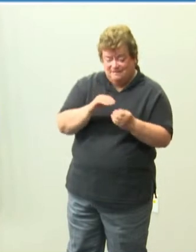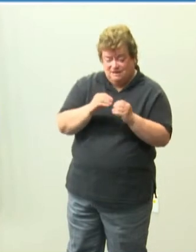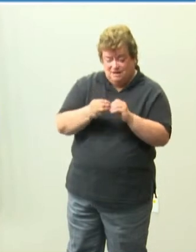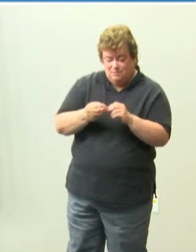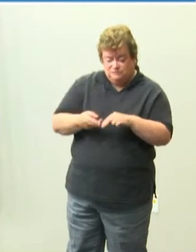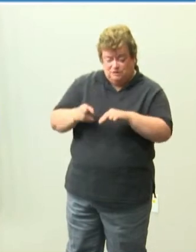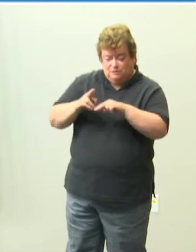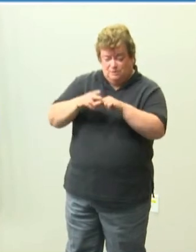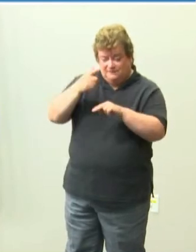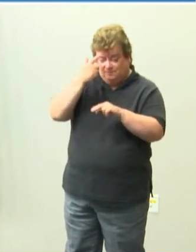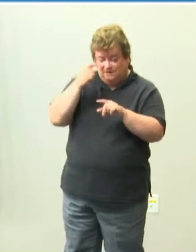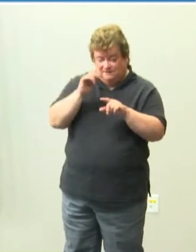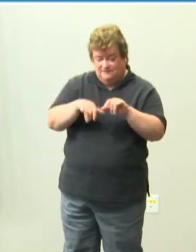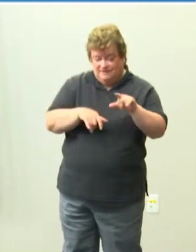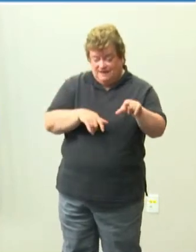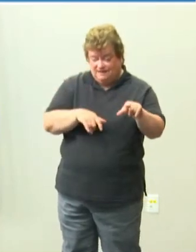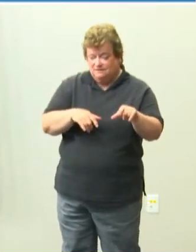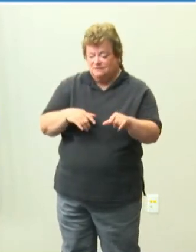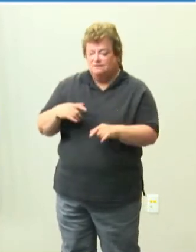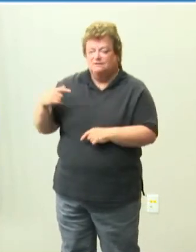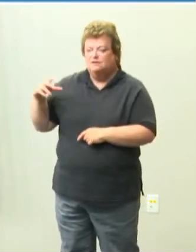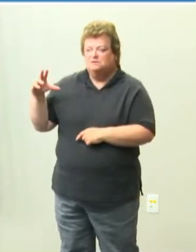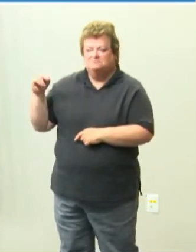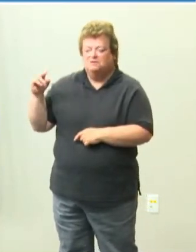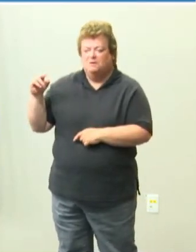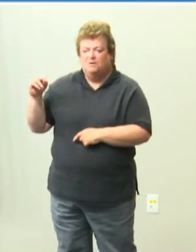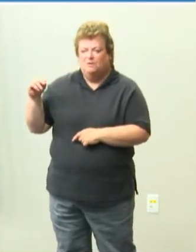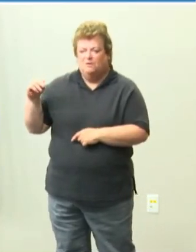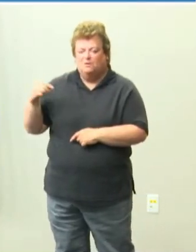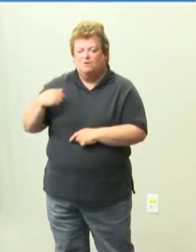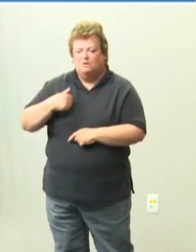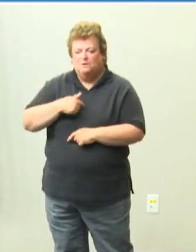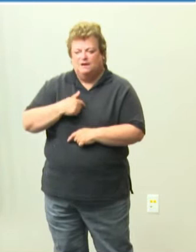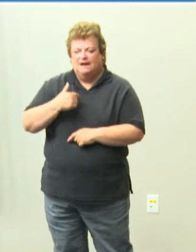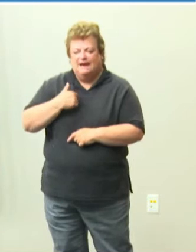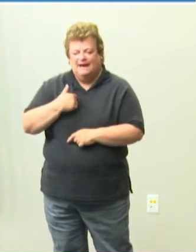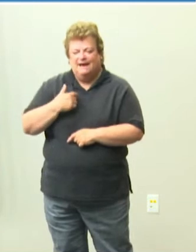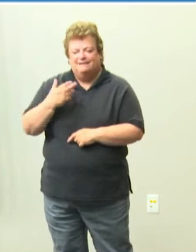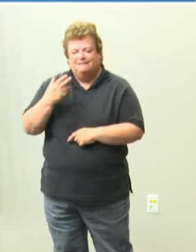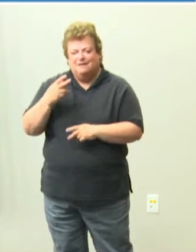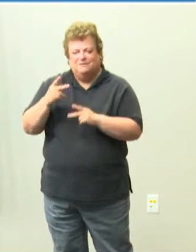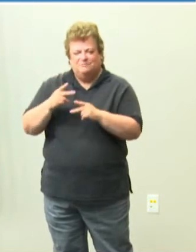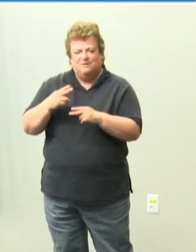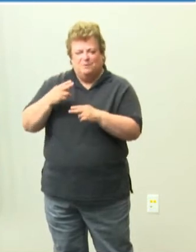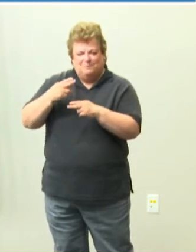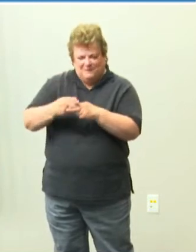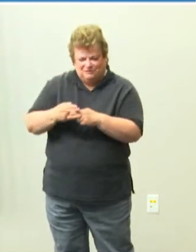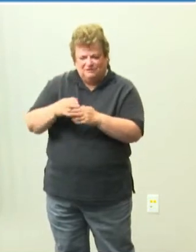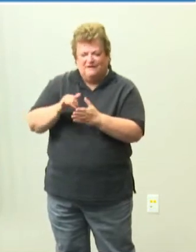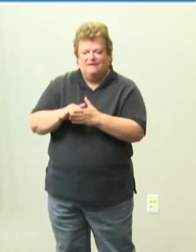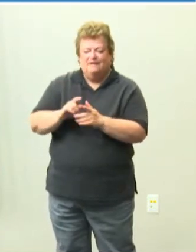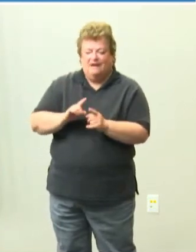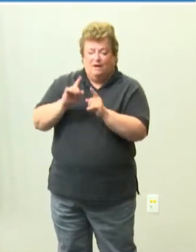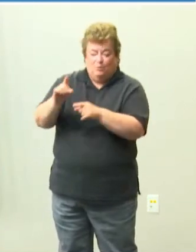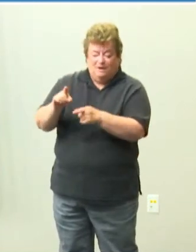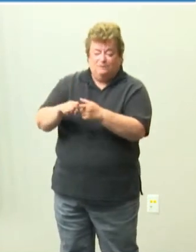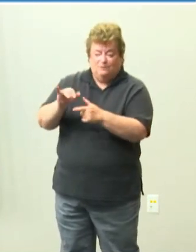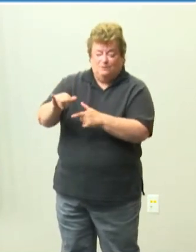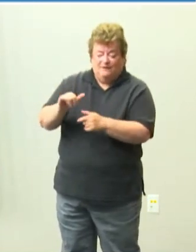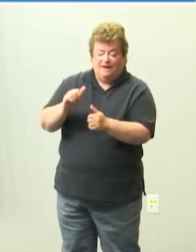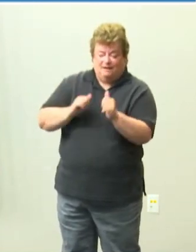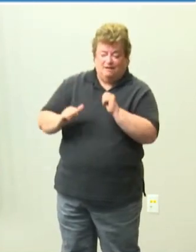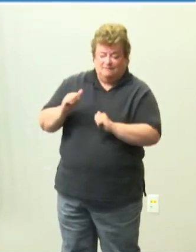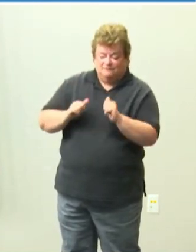case count? No, we really haven't. We've had a couple of people mention that they attended the conference. And